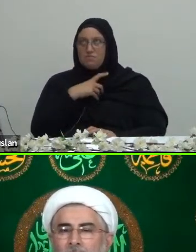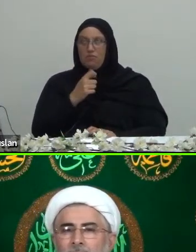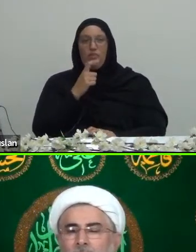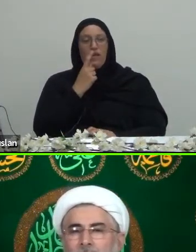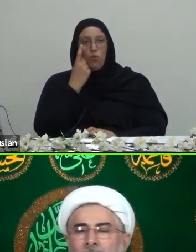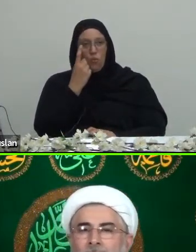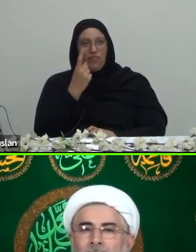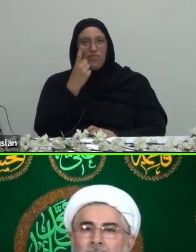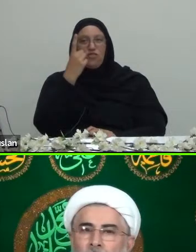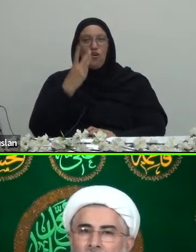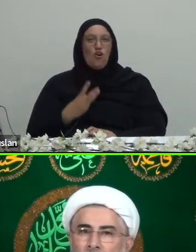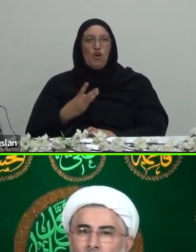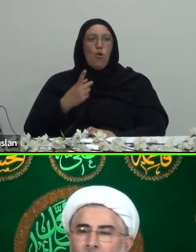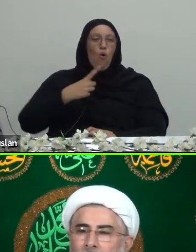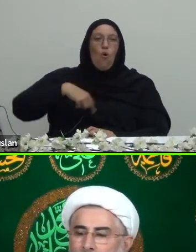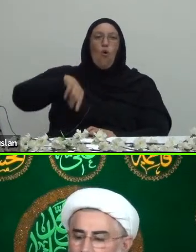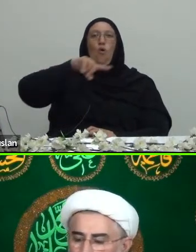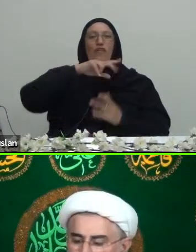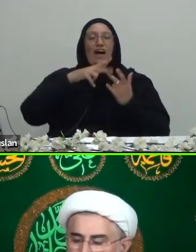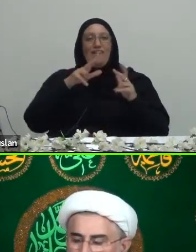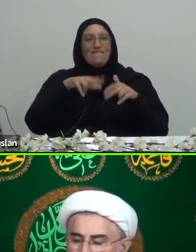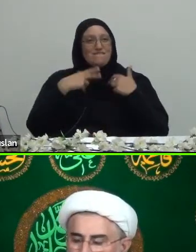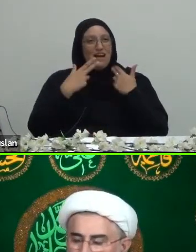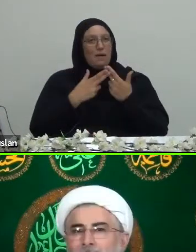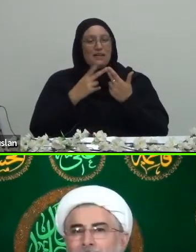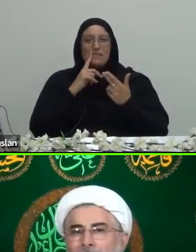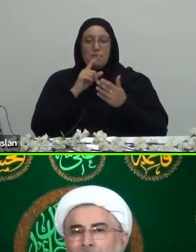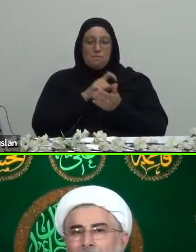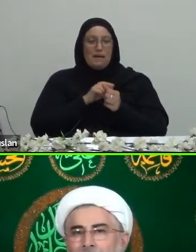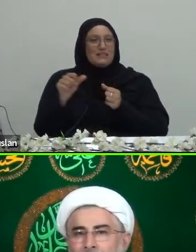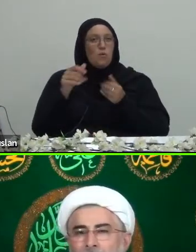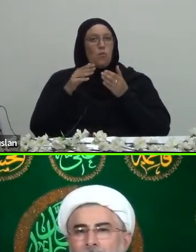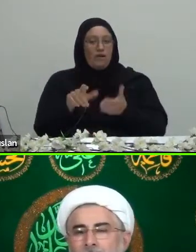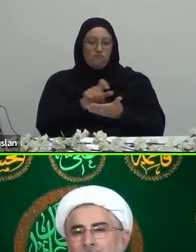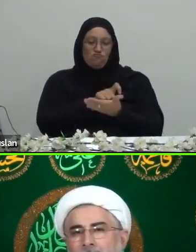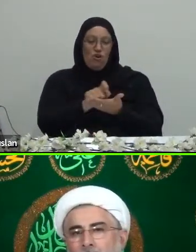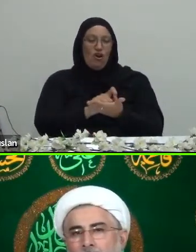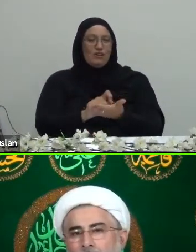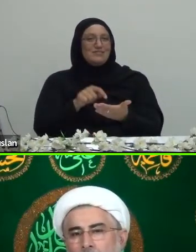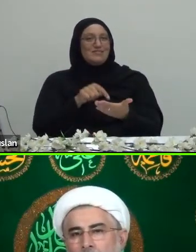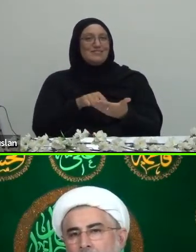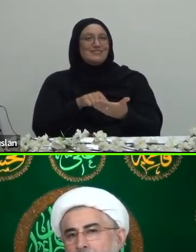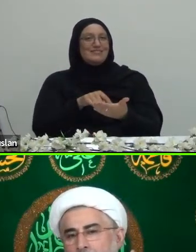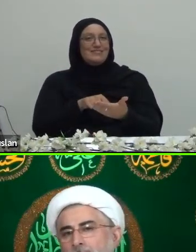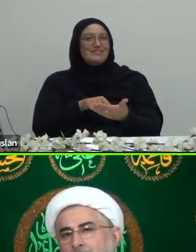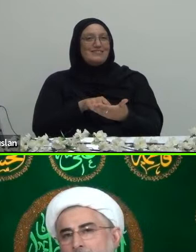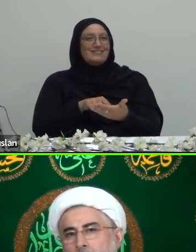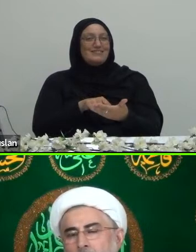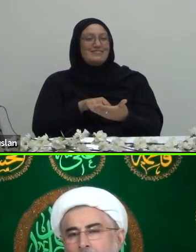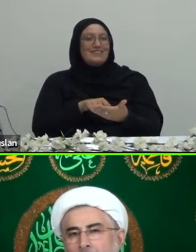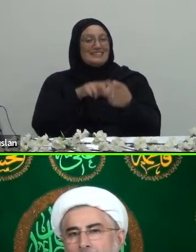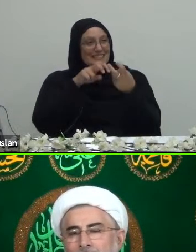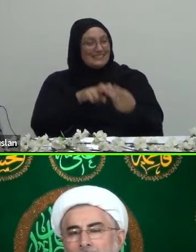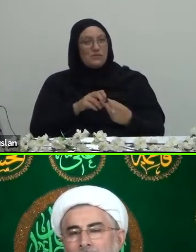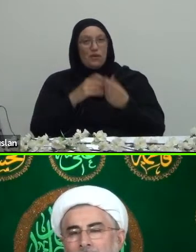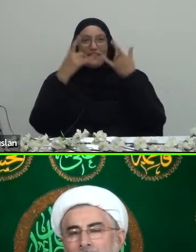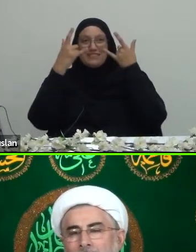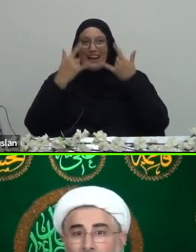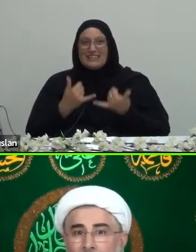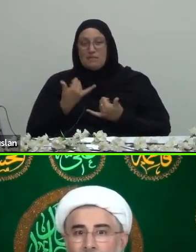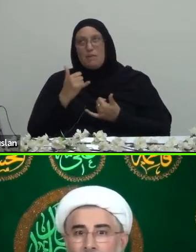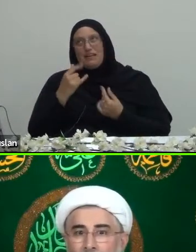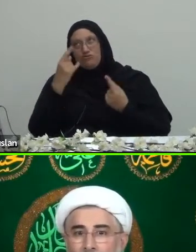of the inheritance, the best way is to write it, and they can sit with a solicitor. Maybe next week we can